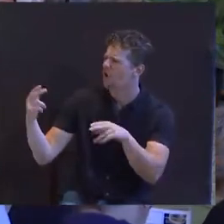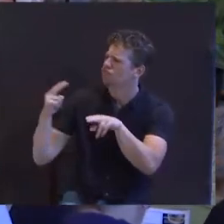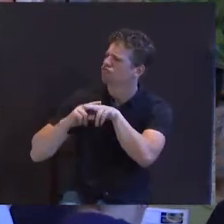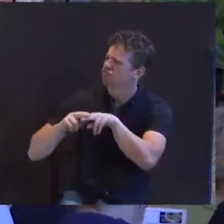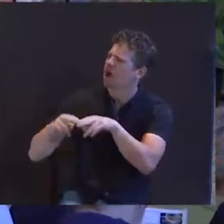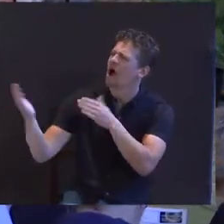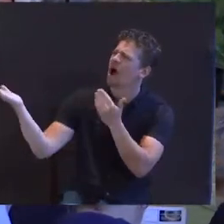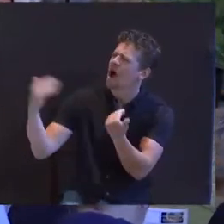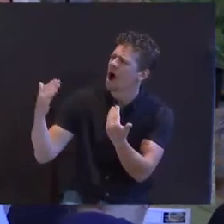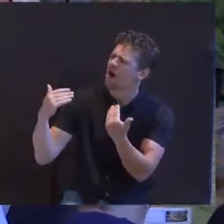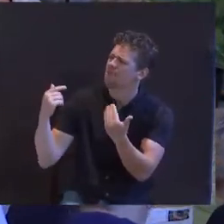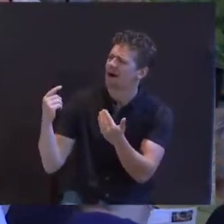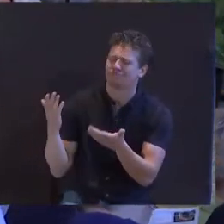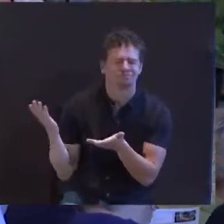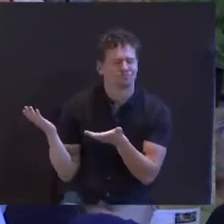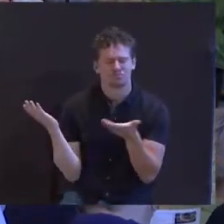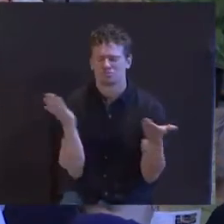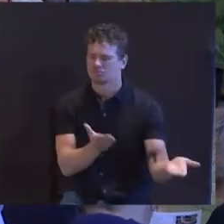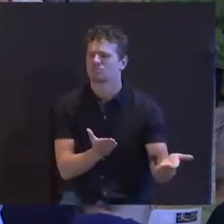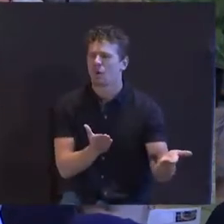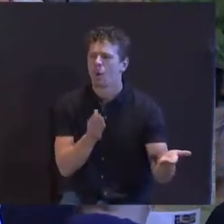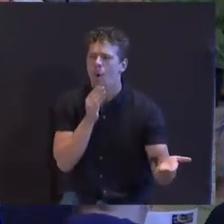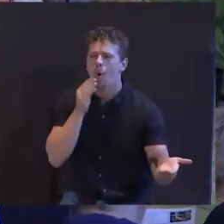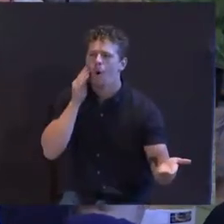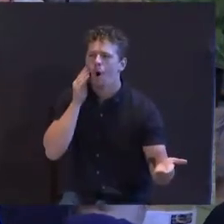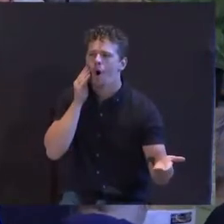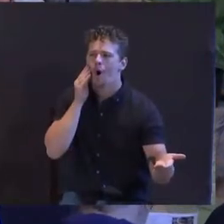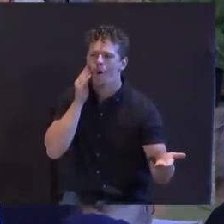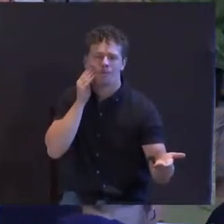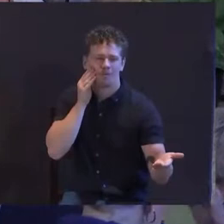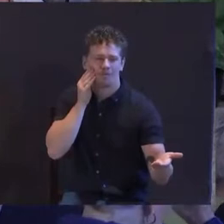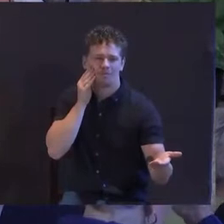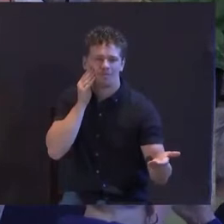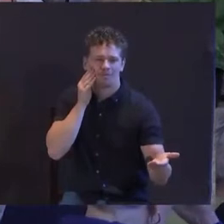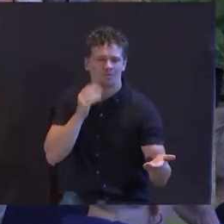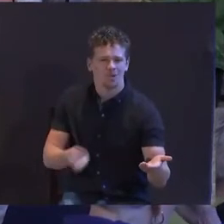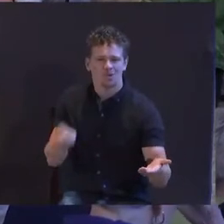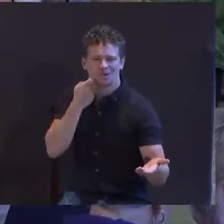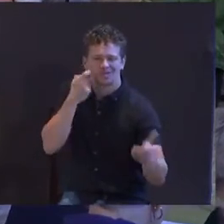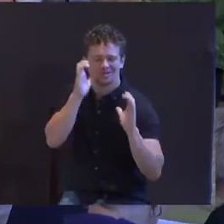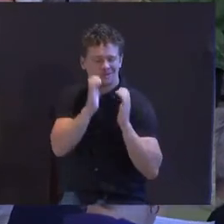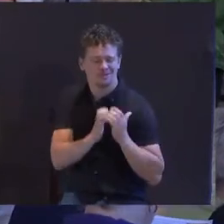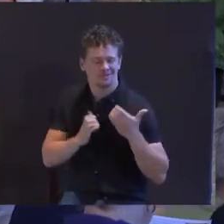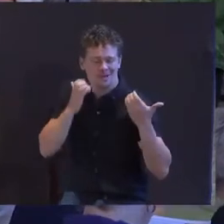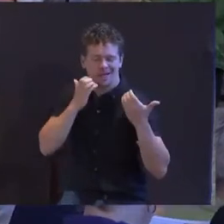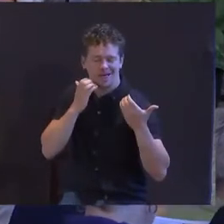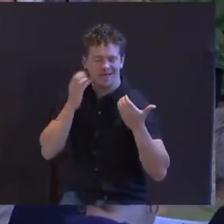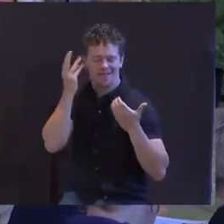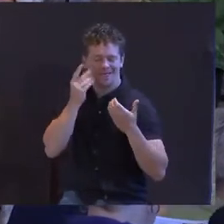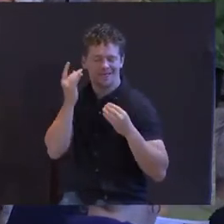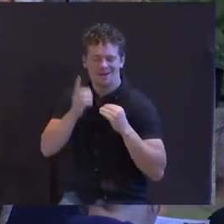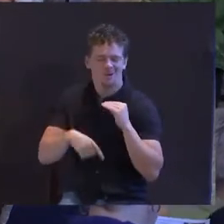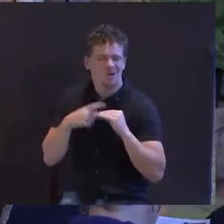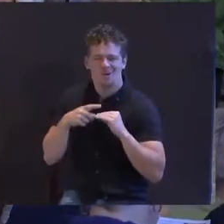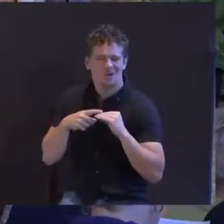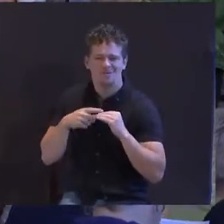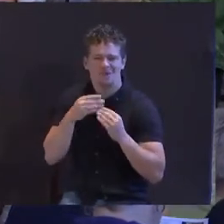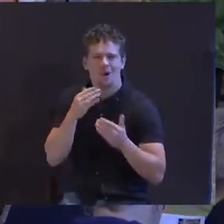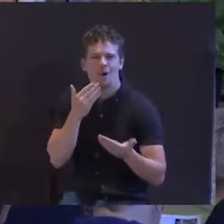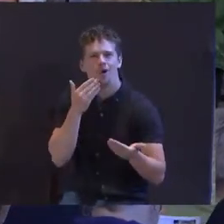Come take me home again. Oh, I've been smiling lately, thinking about the good things to